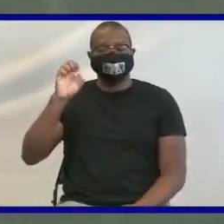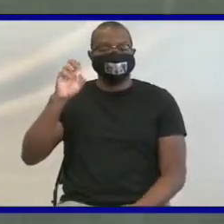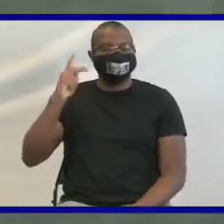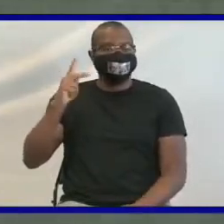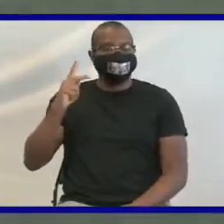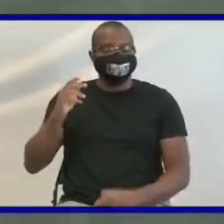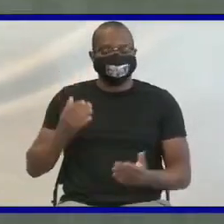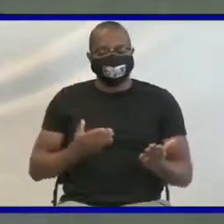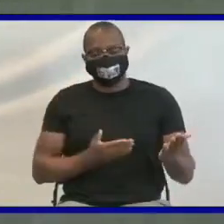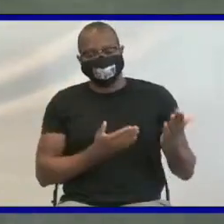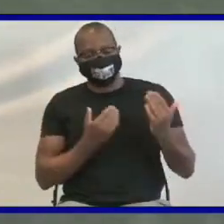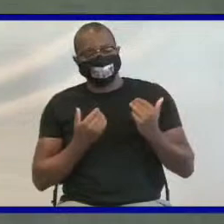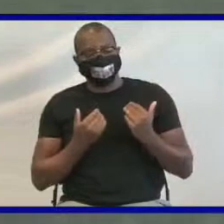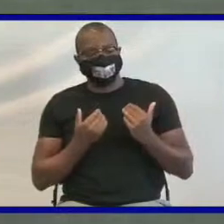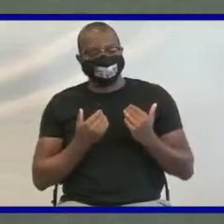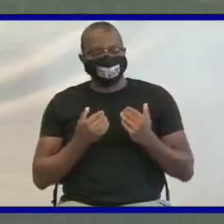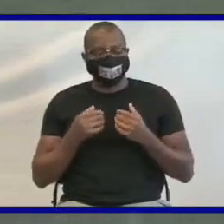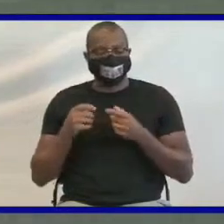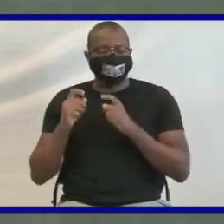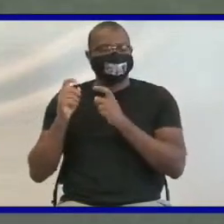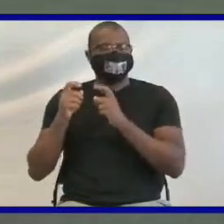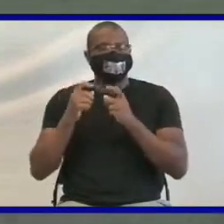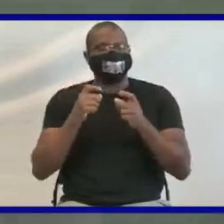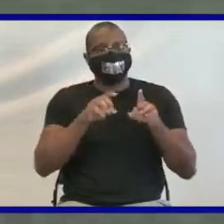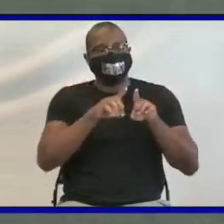the awarding of degrees.